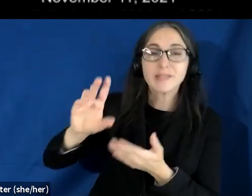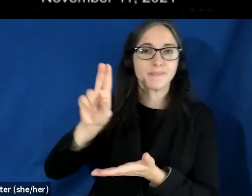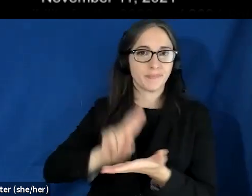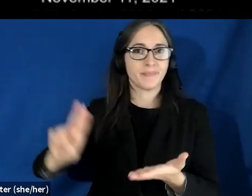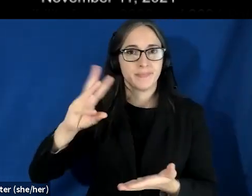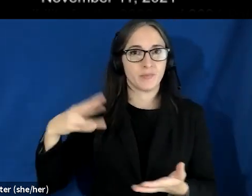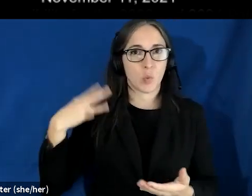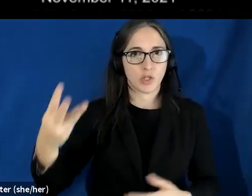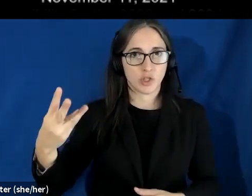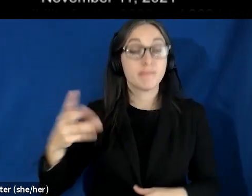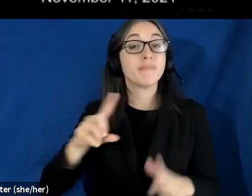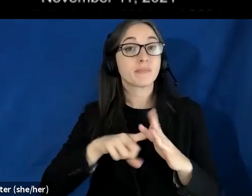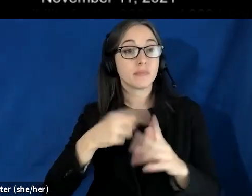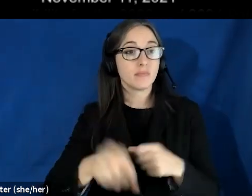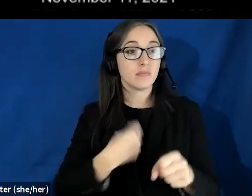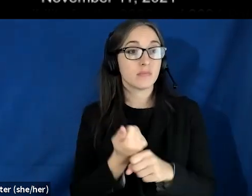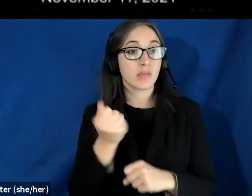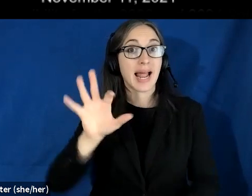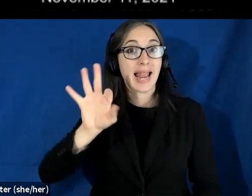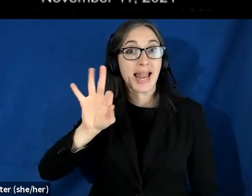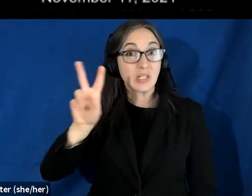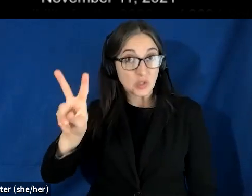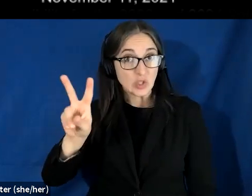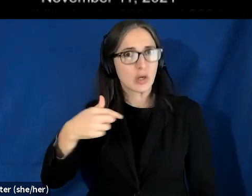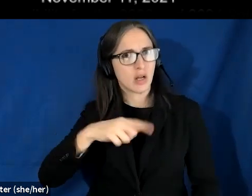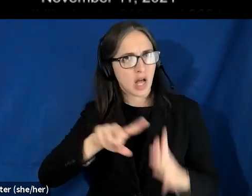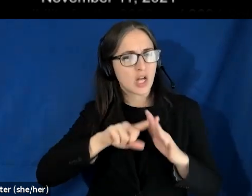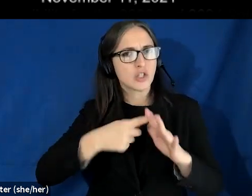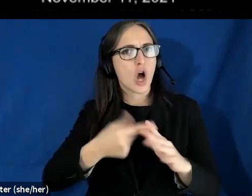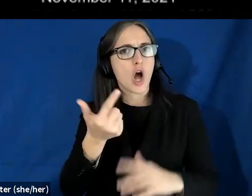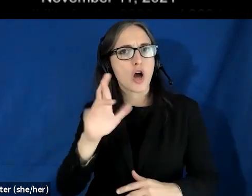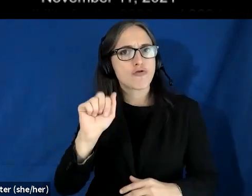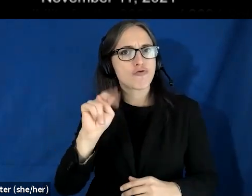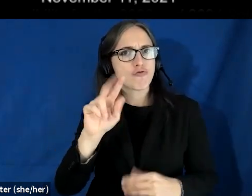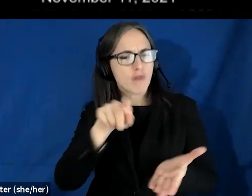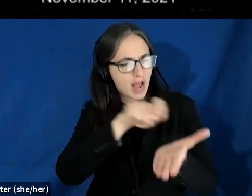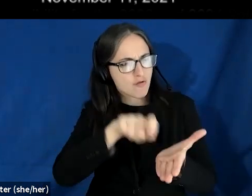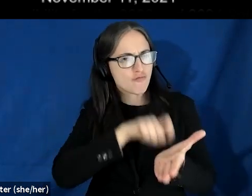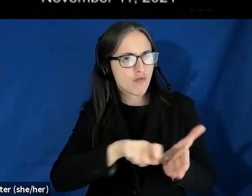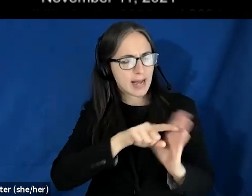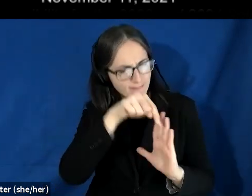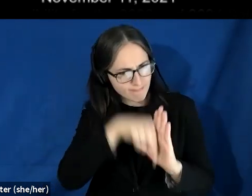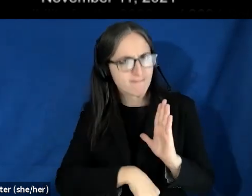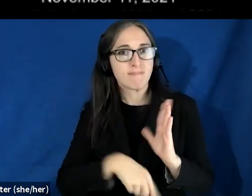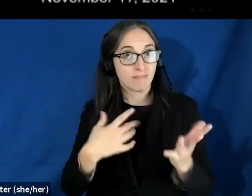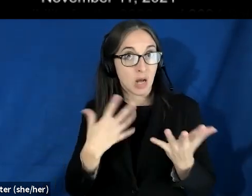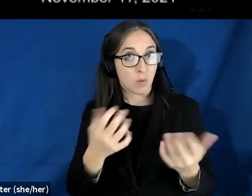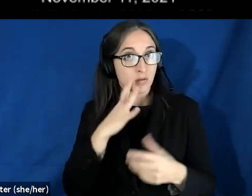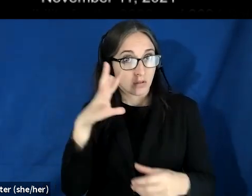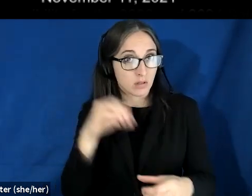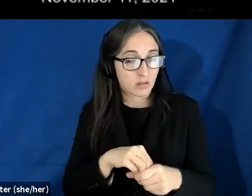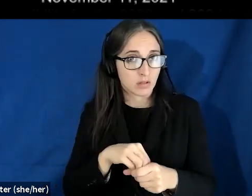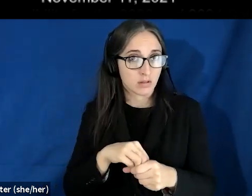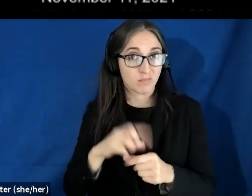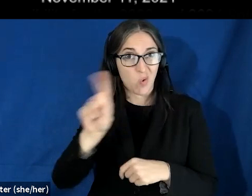in 1992, I did some serious grant writing and continue to do so because I wanted to expand our efforts beyond just the University